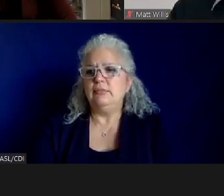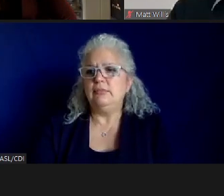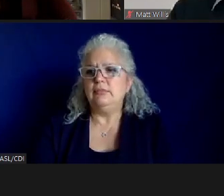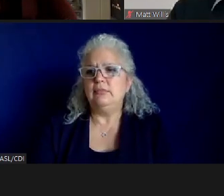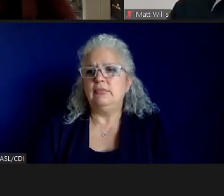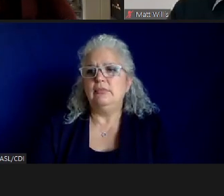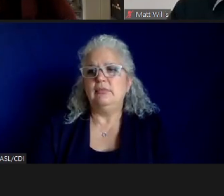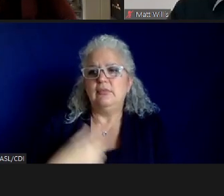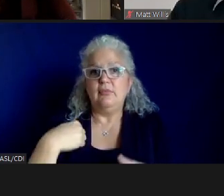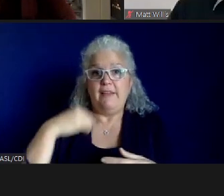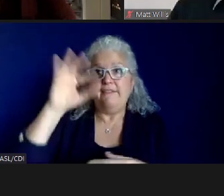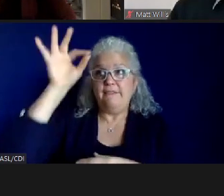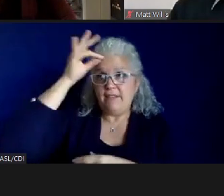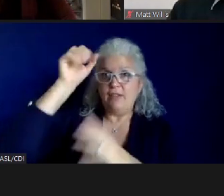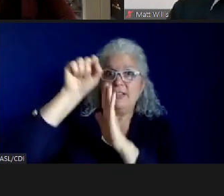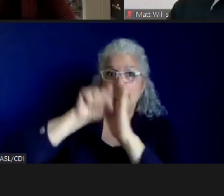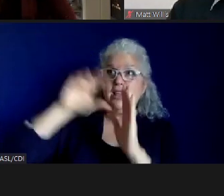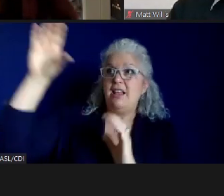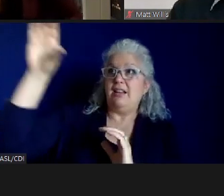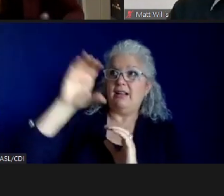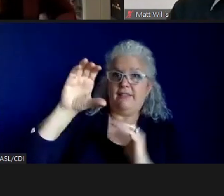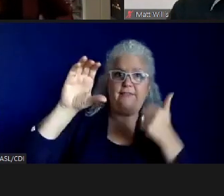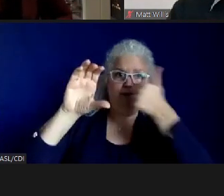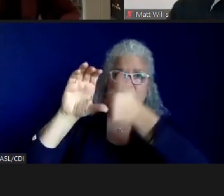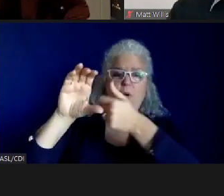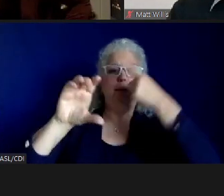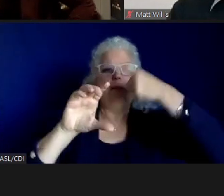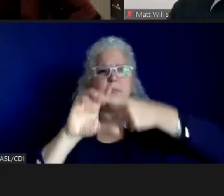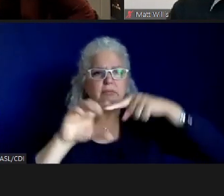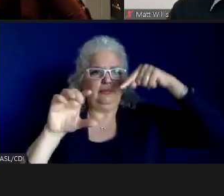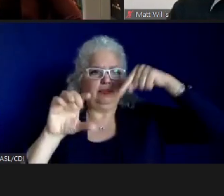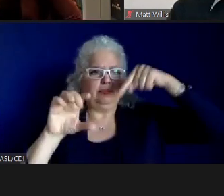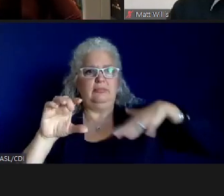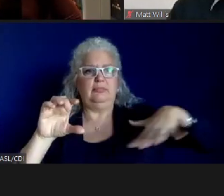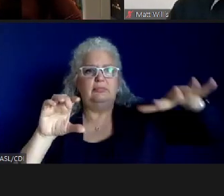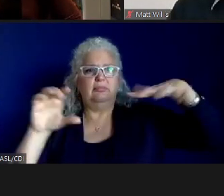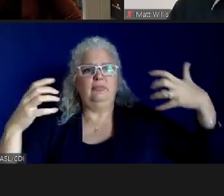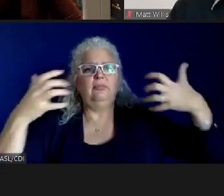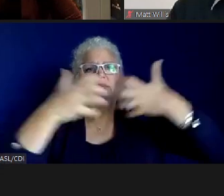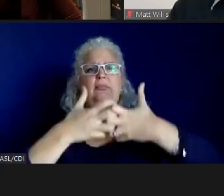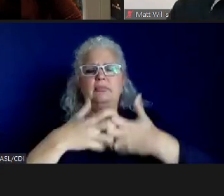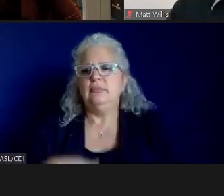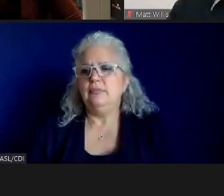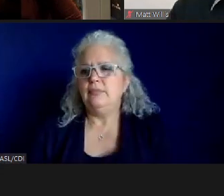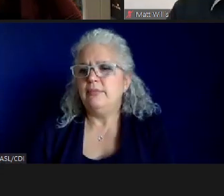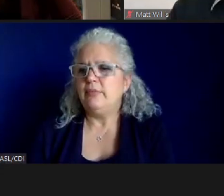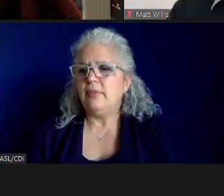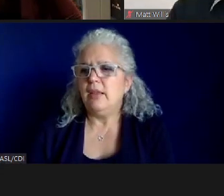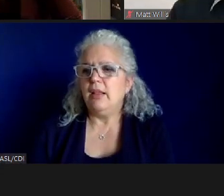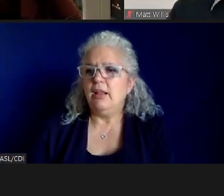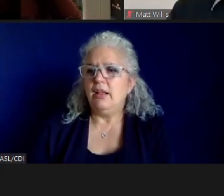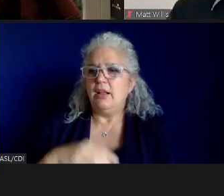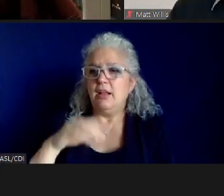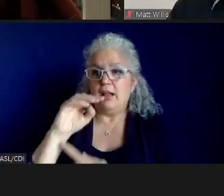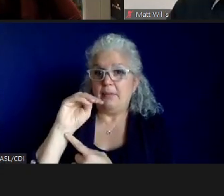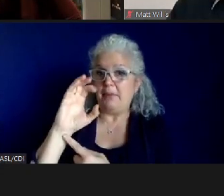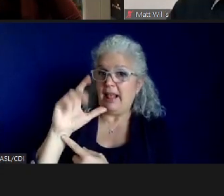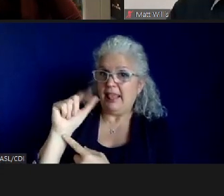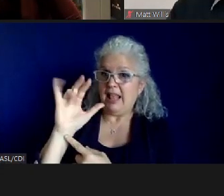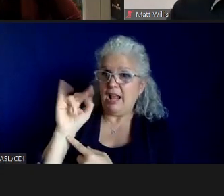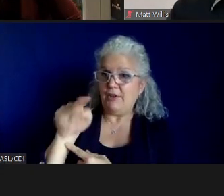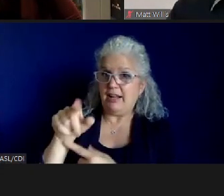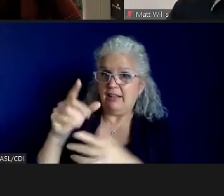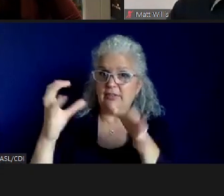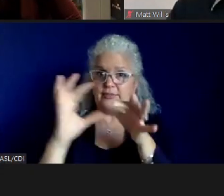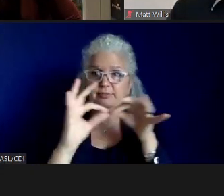that is that a lot of our communities of color do fall in these early phases and tiers because of their work situation. So